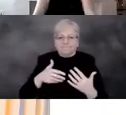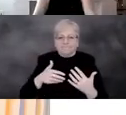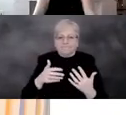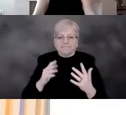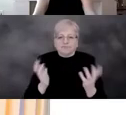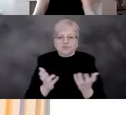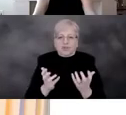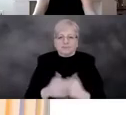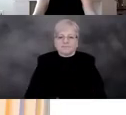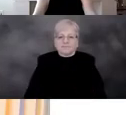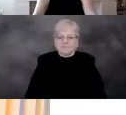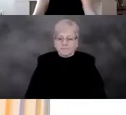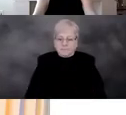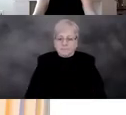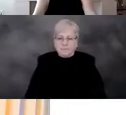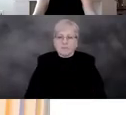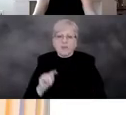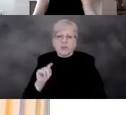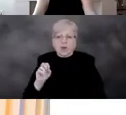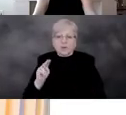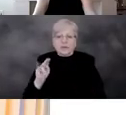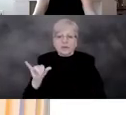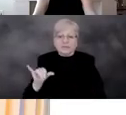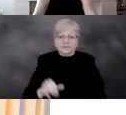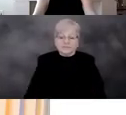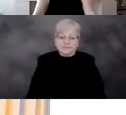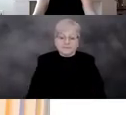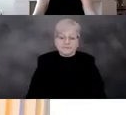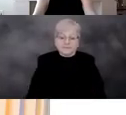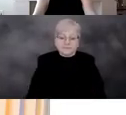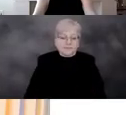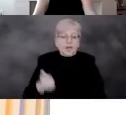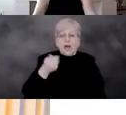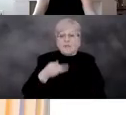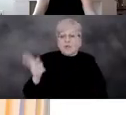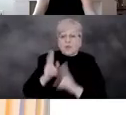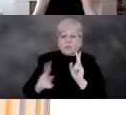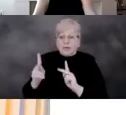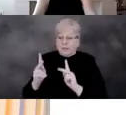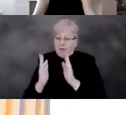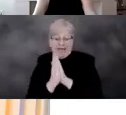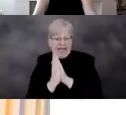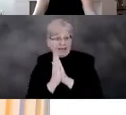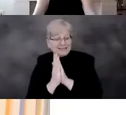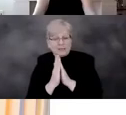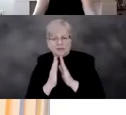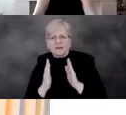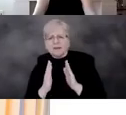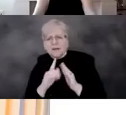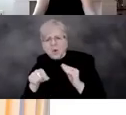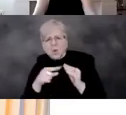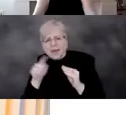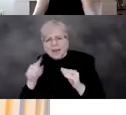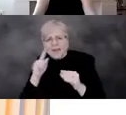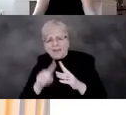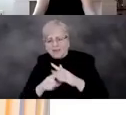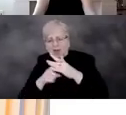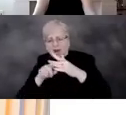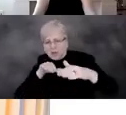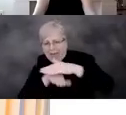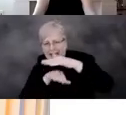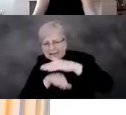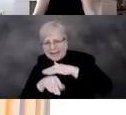A few people have asked, uh, when they would be able to access the platform, um,